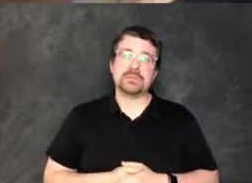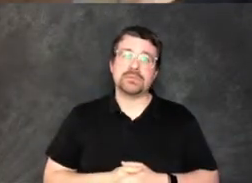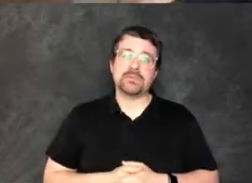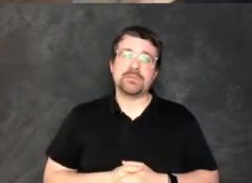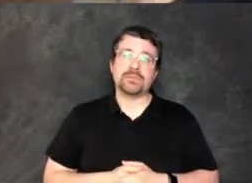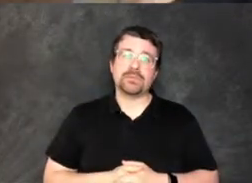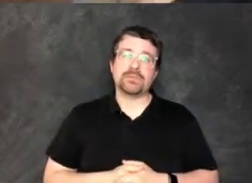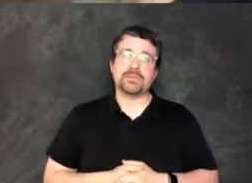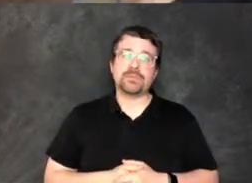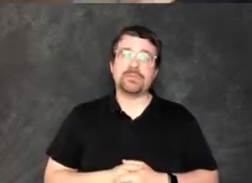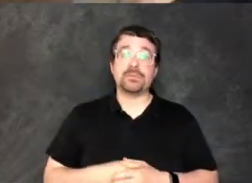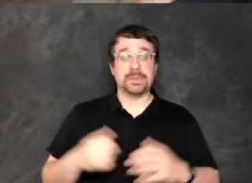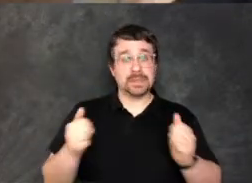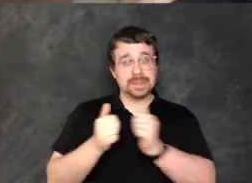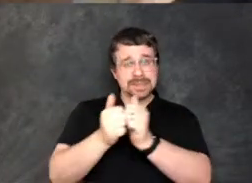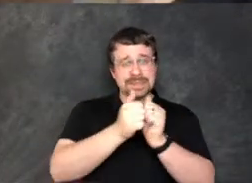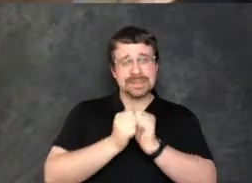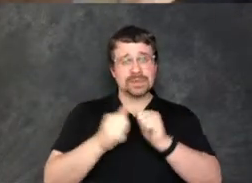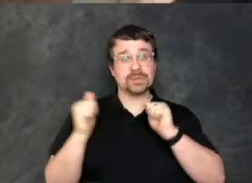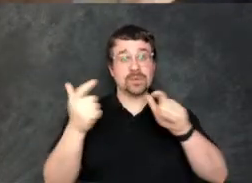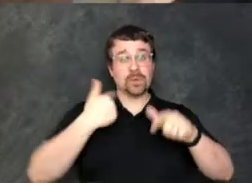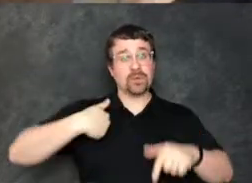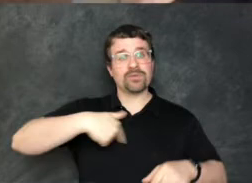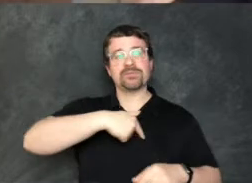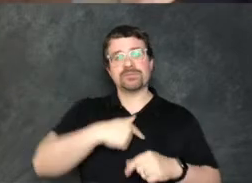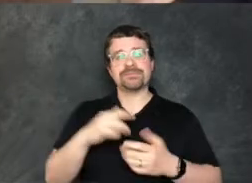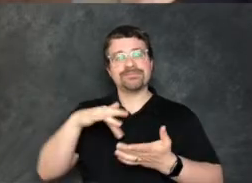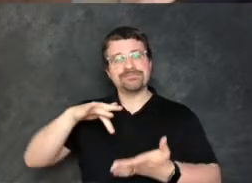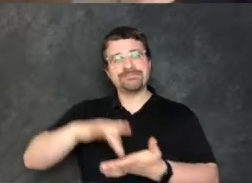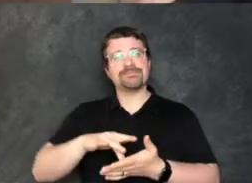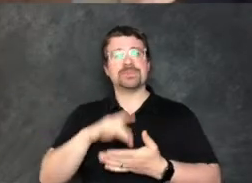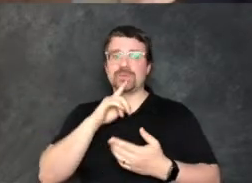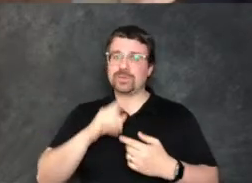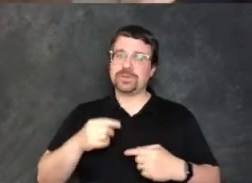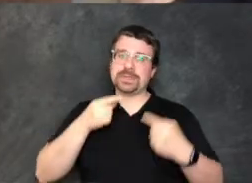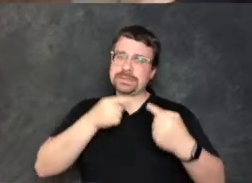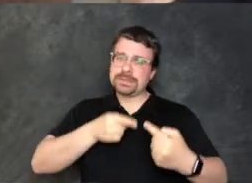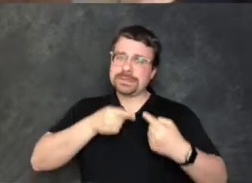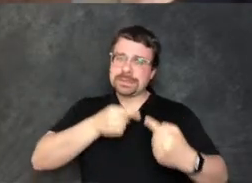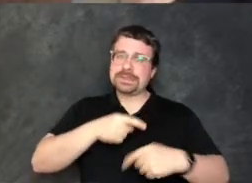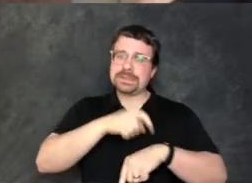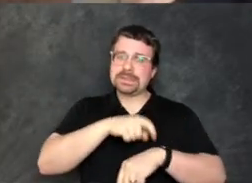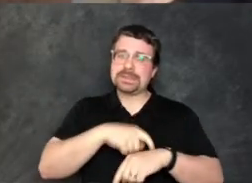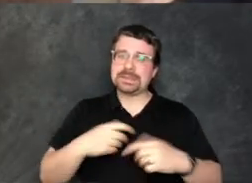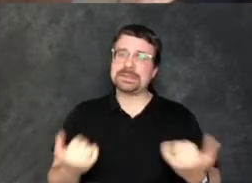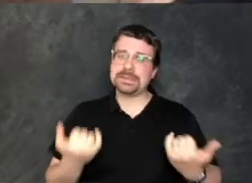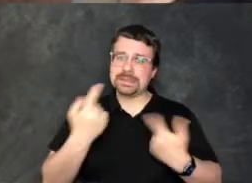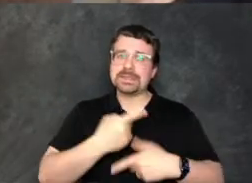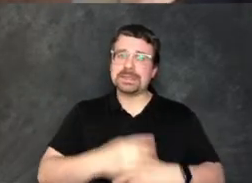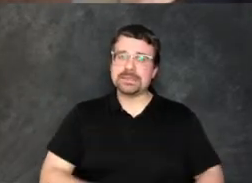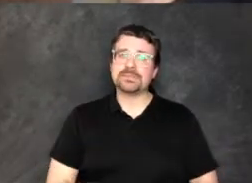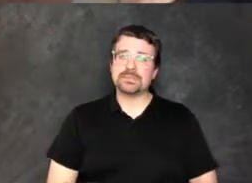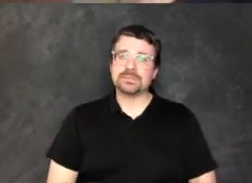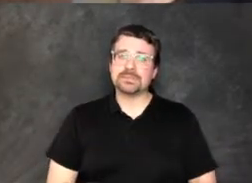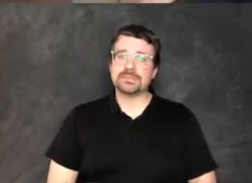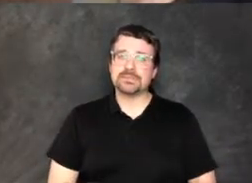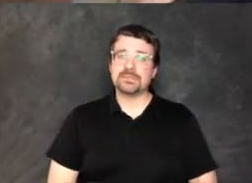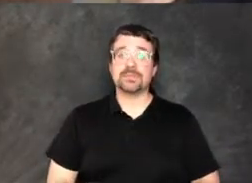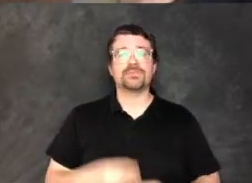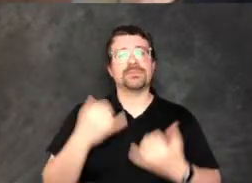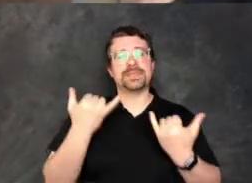loss. And together, all of us are in the midst of a very troubled time